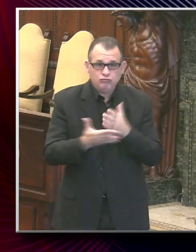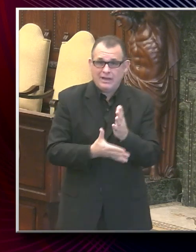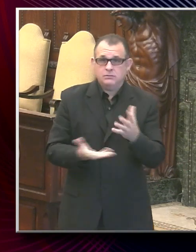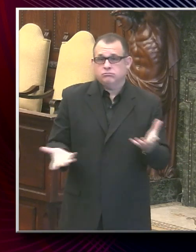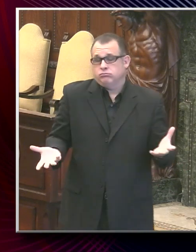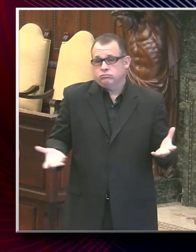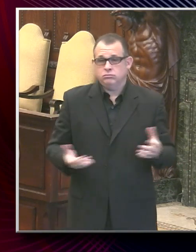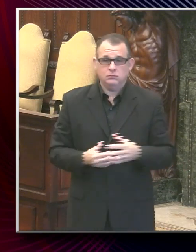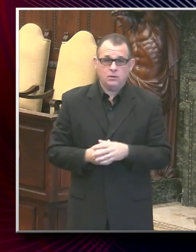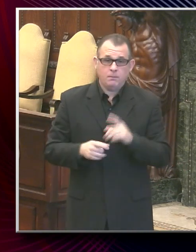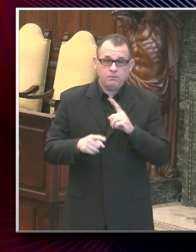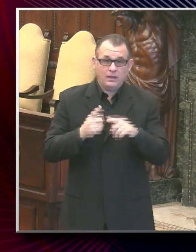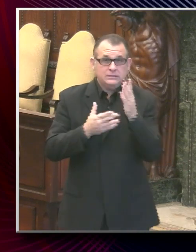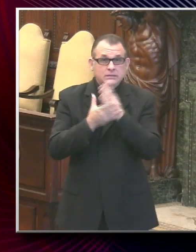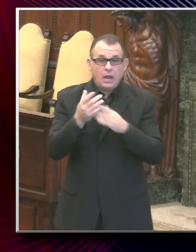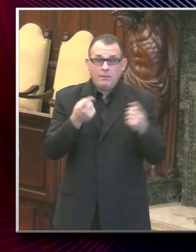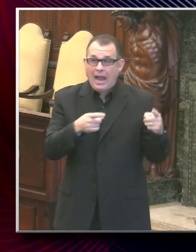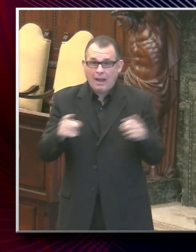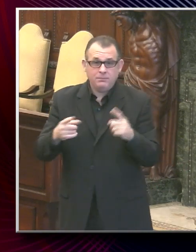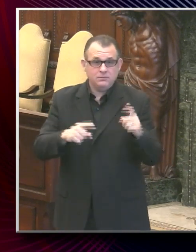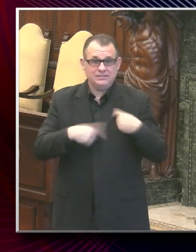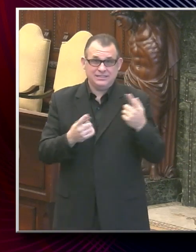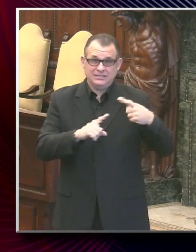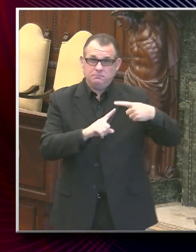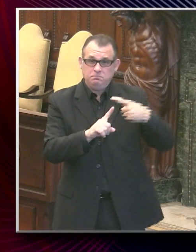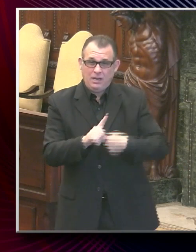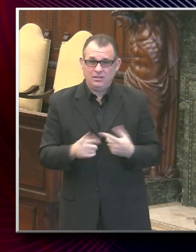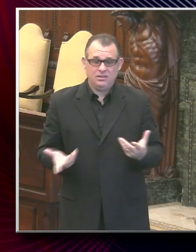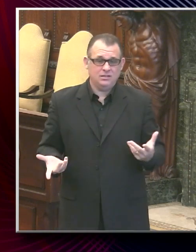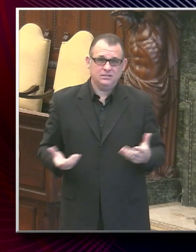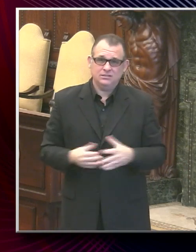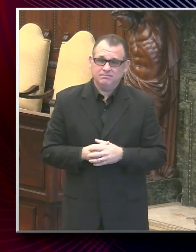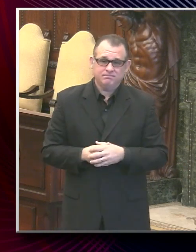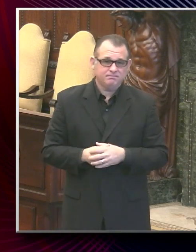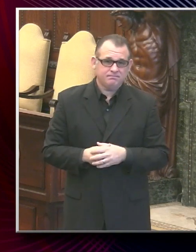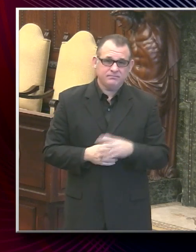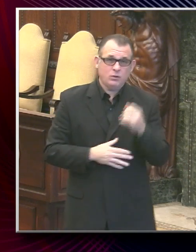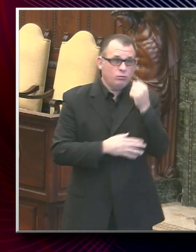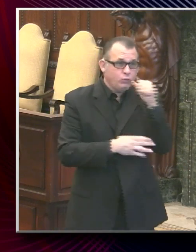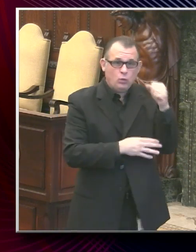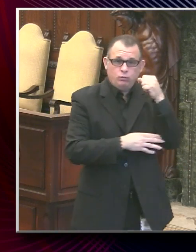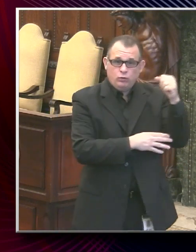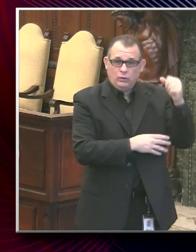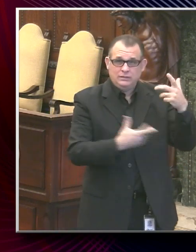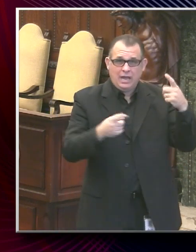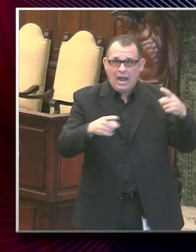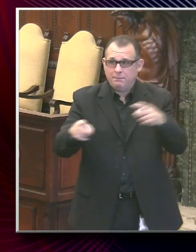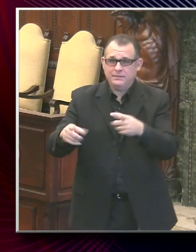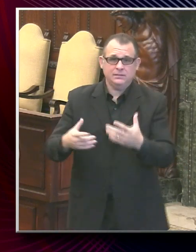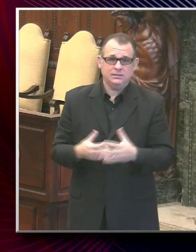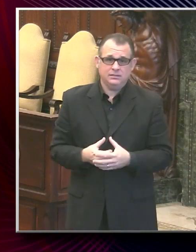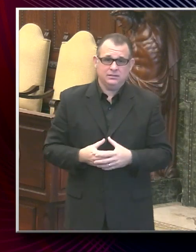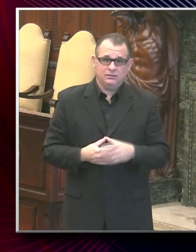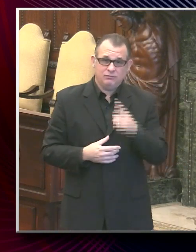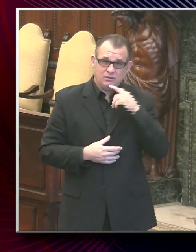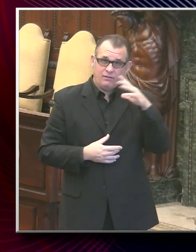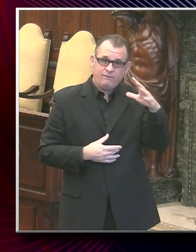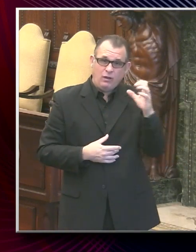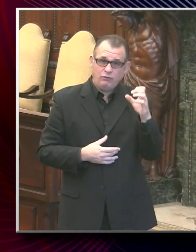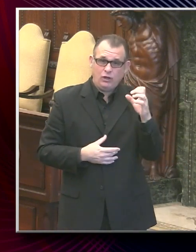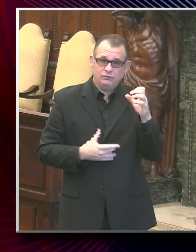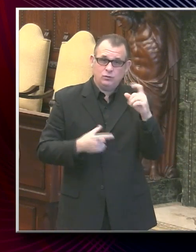some instances during the course of the month long of protests where, a group of 500 would be at one